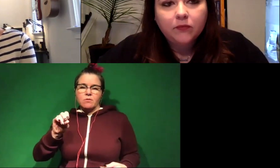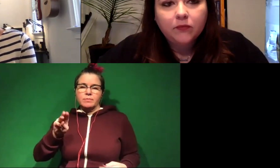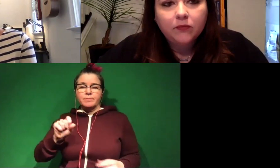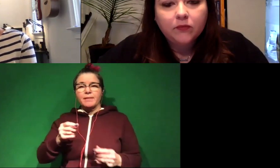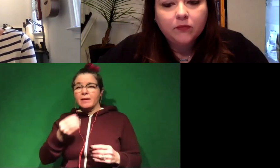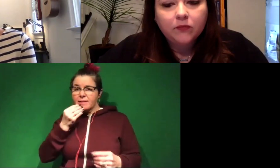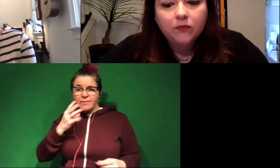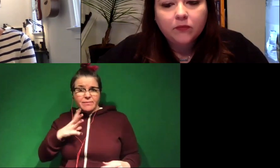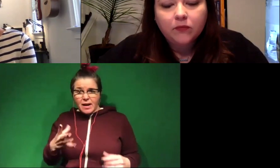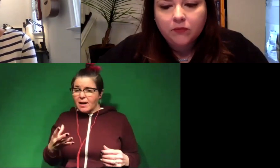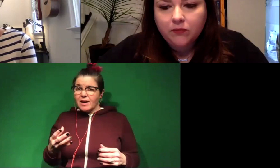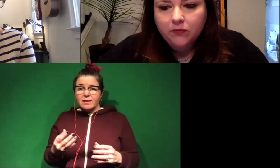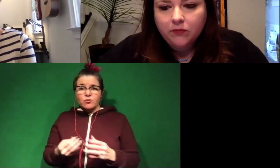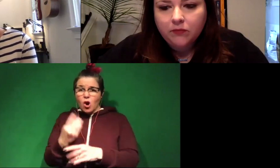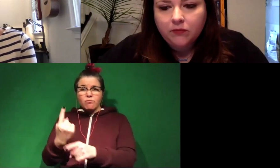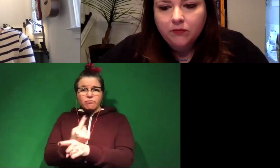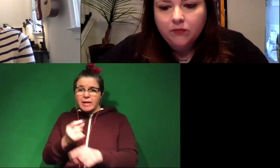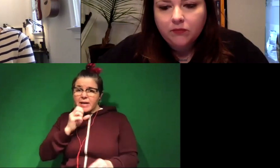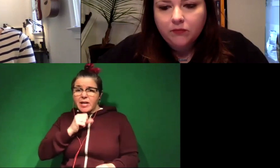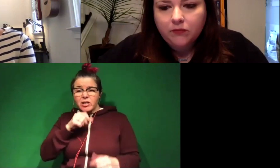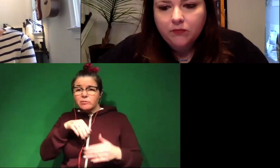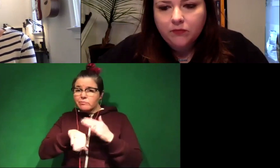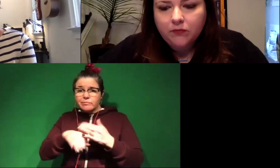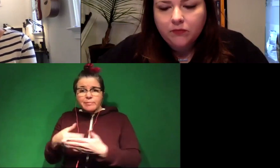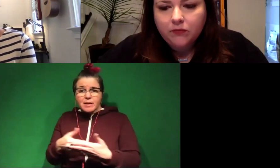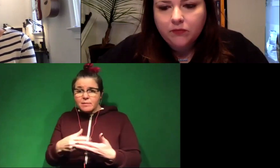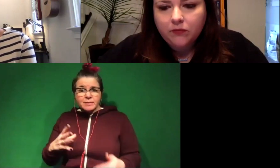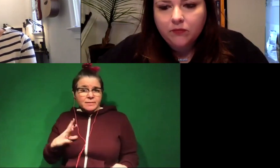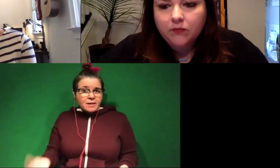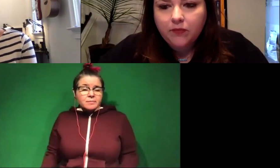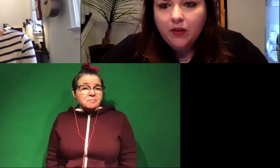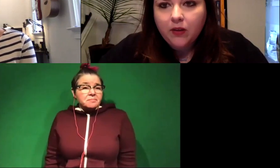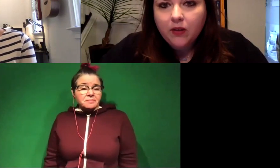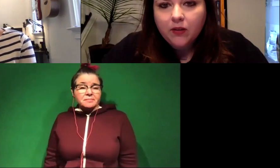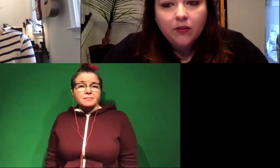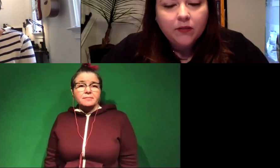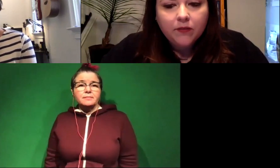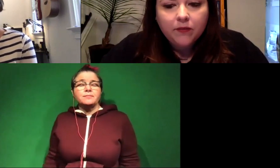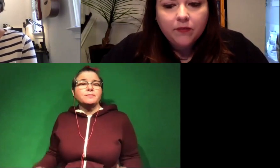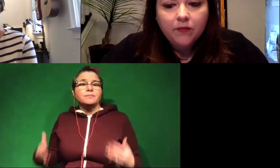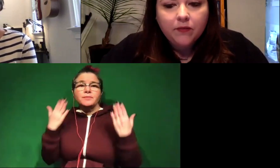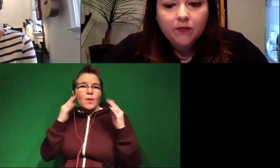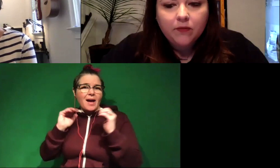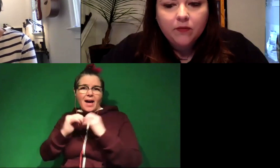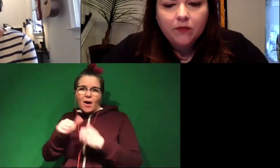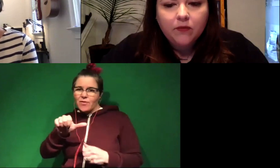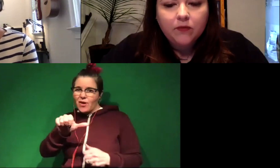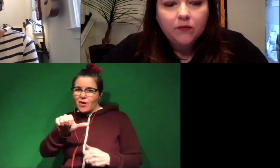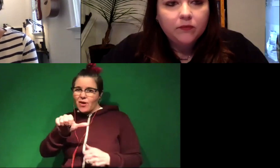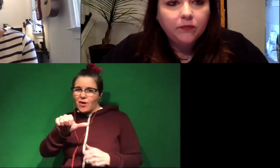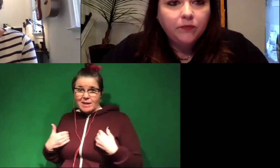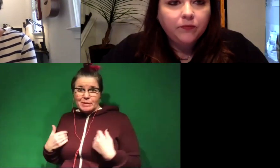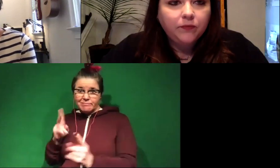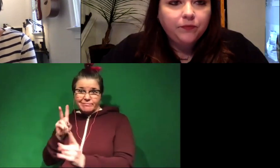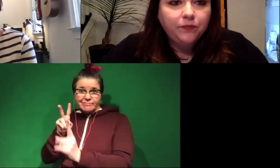nice ripe old age, they have babies just fine. Yep. We don't know how that would be for other organisms that